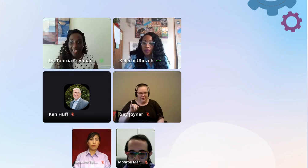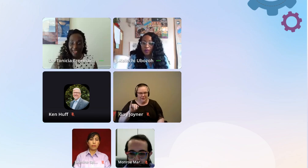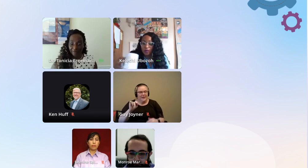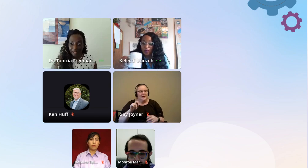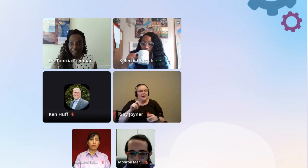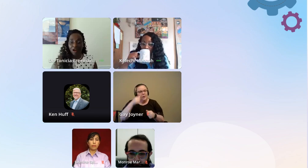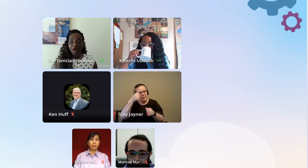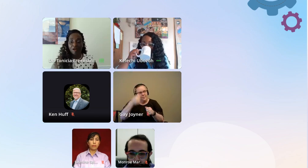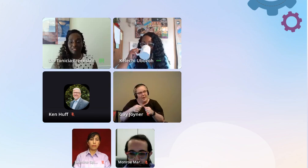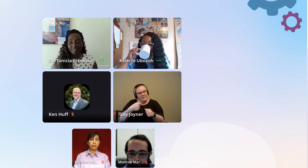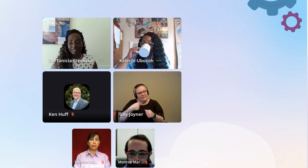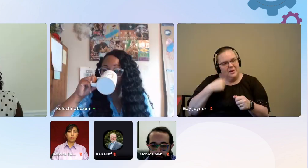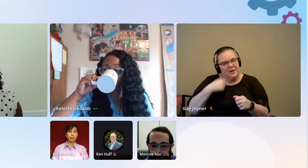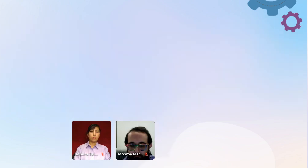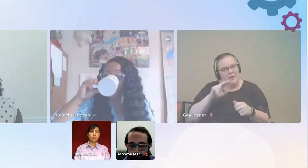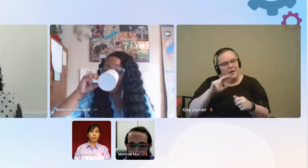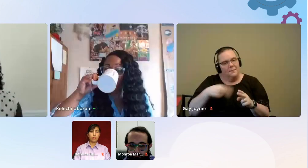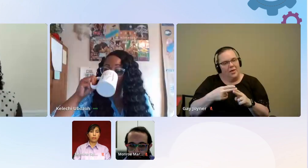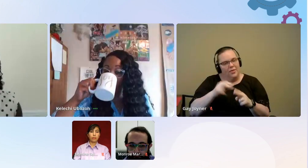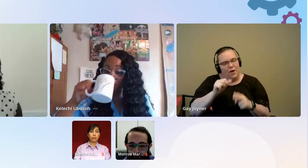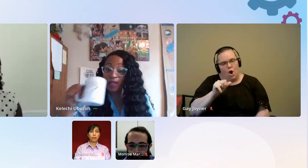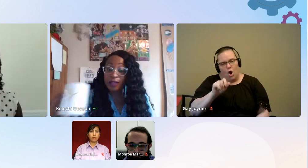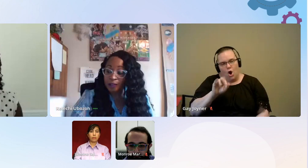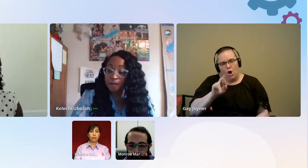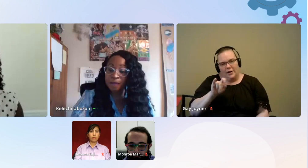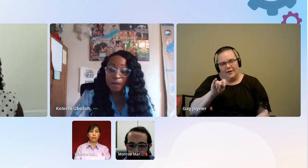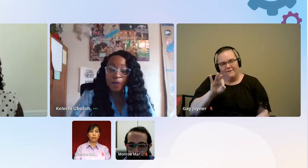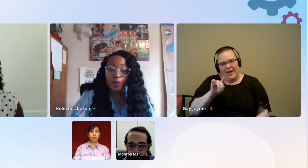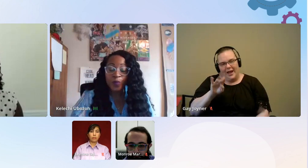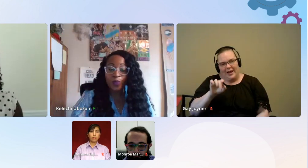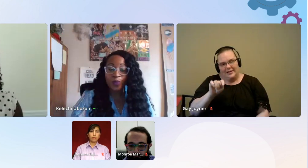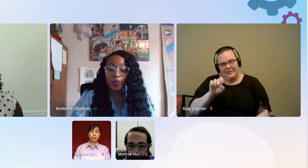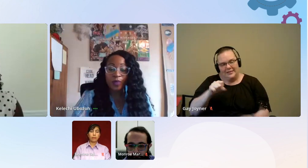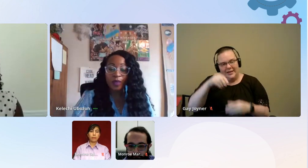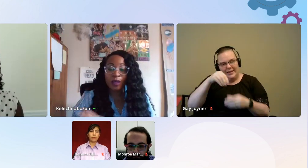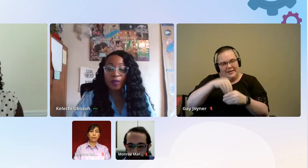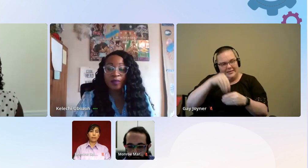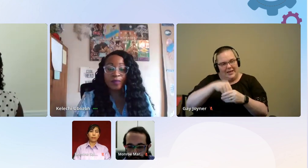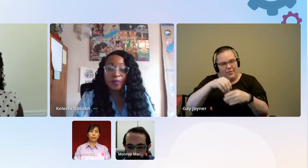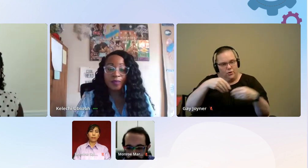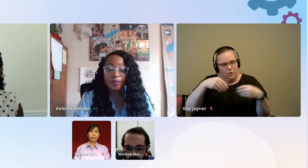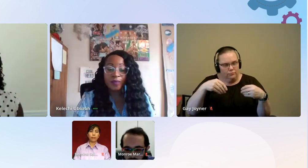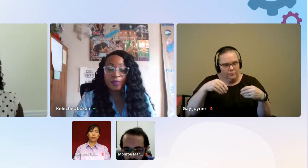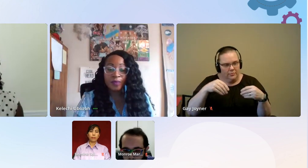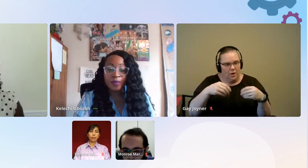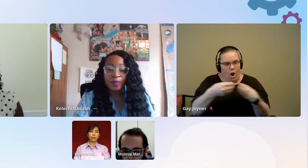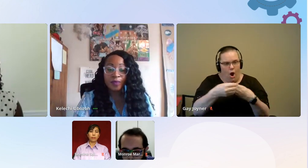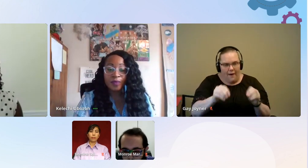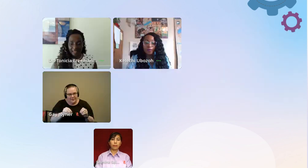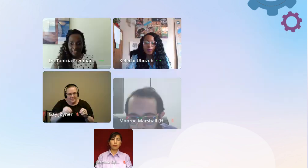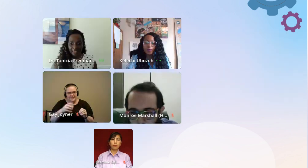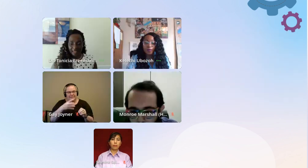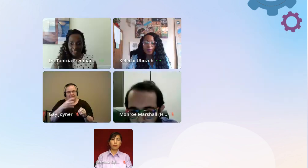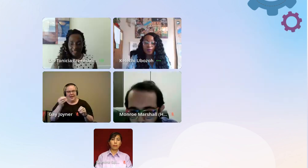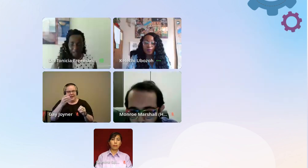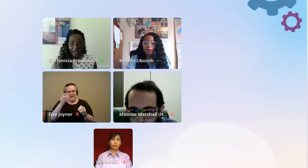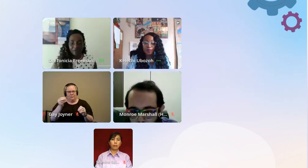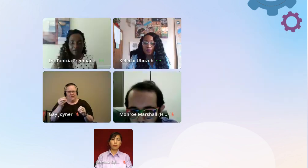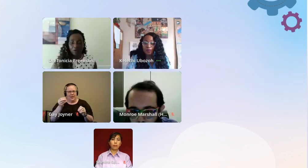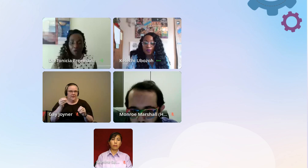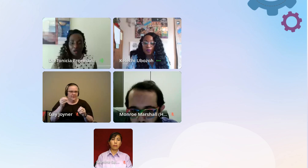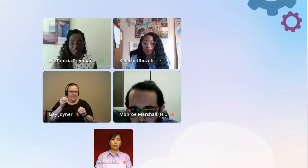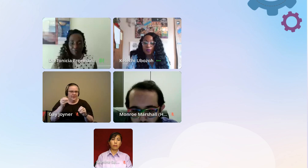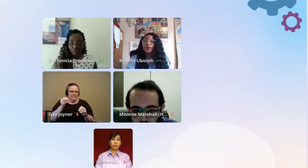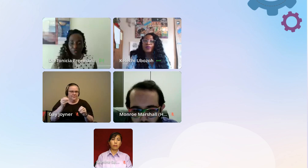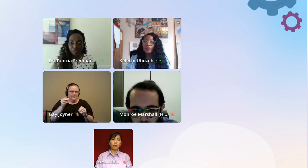that we have in our offices and in our organizations. Outside of the stories and the peer support, what are the images that we